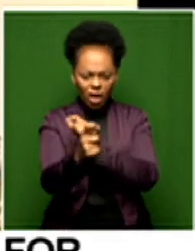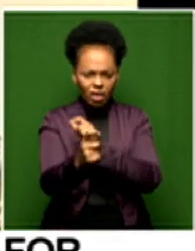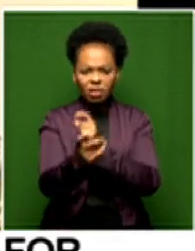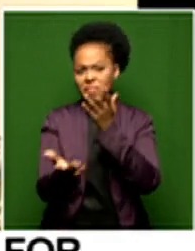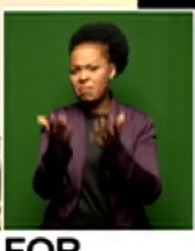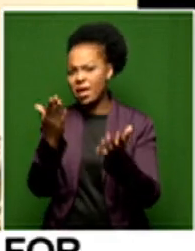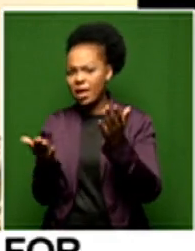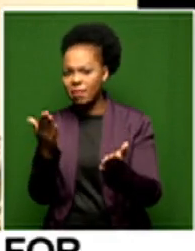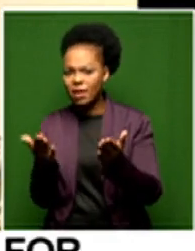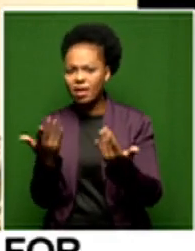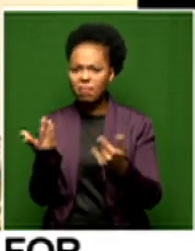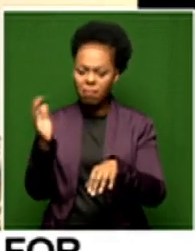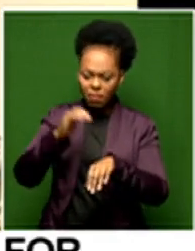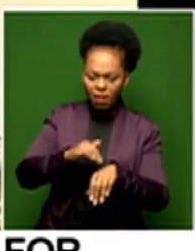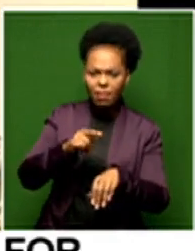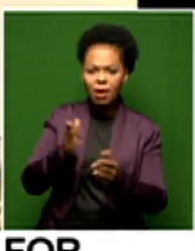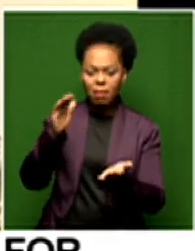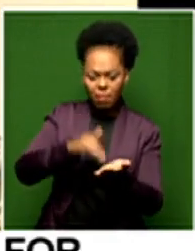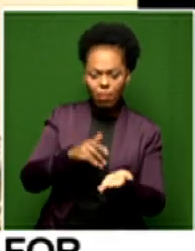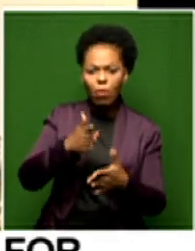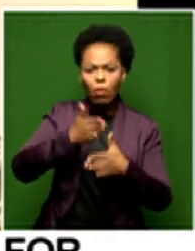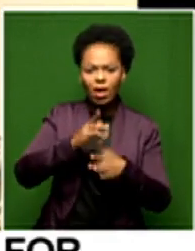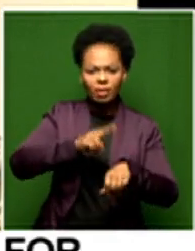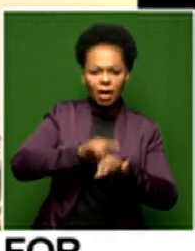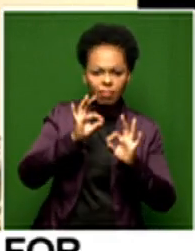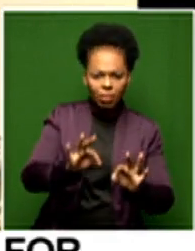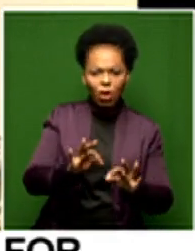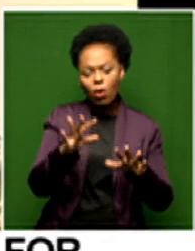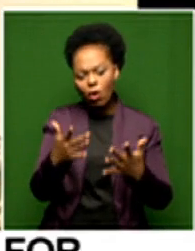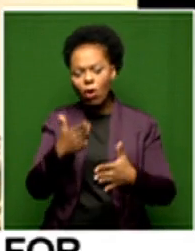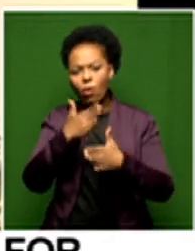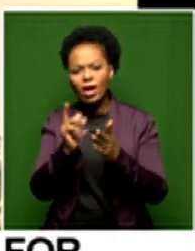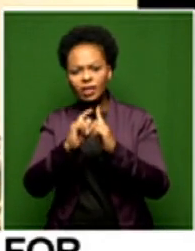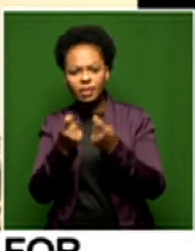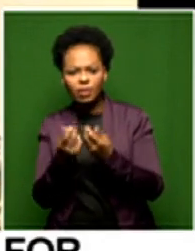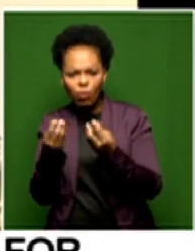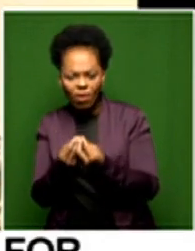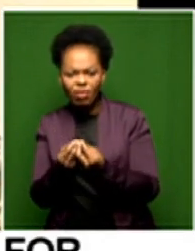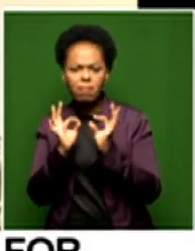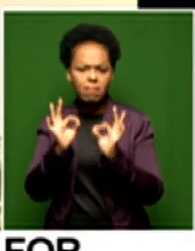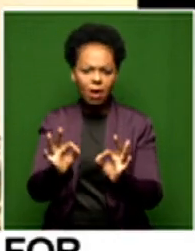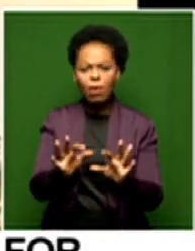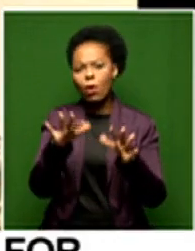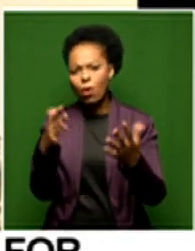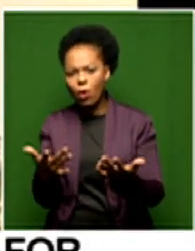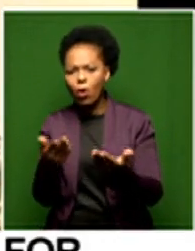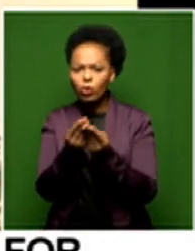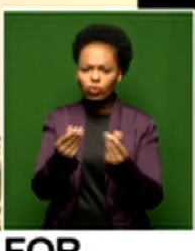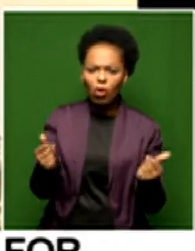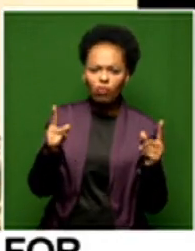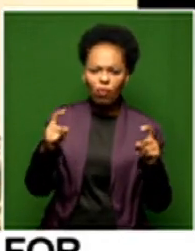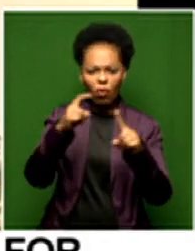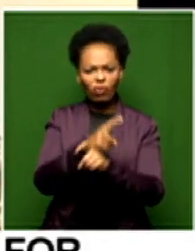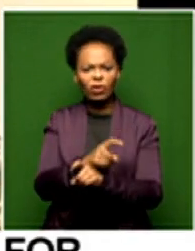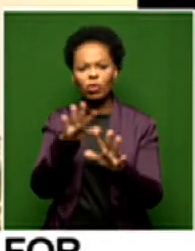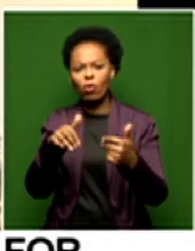it's around coming on time, whether it's around working with your team members, whether it's about your way of solving conflict, that's